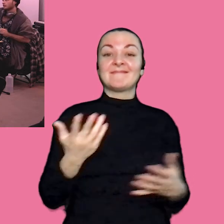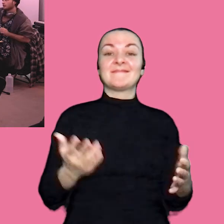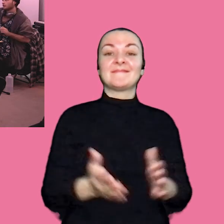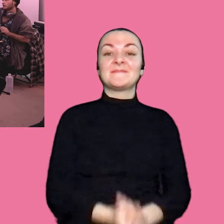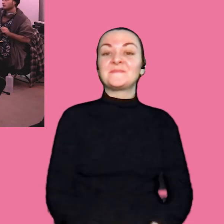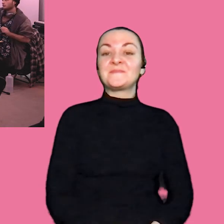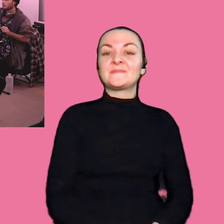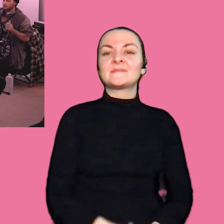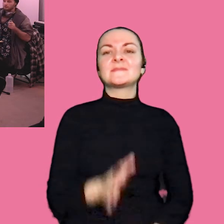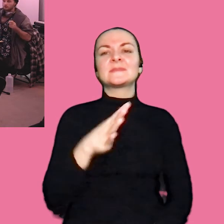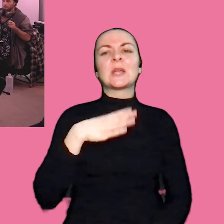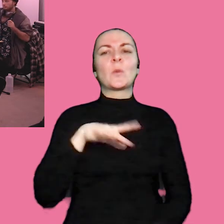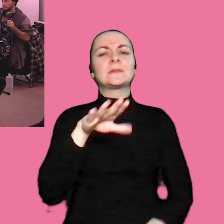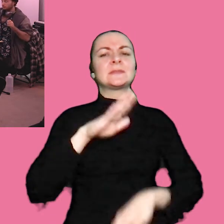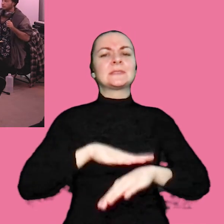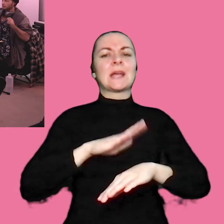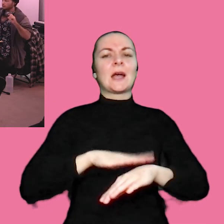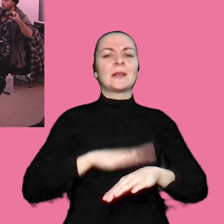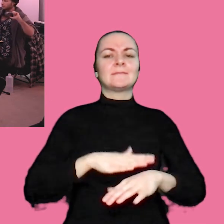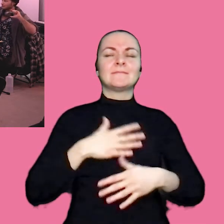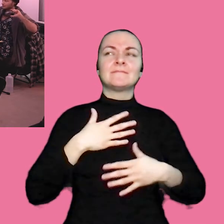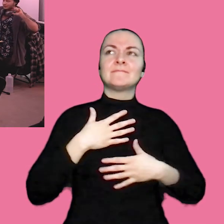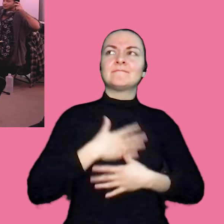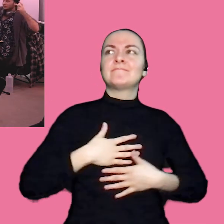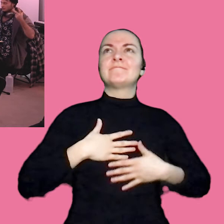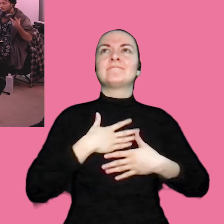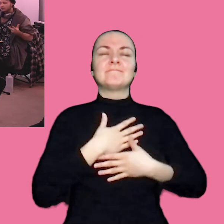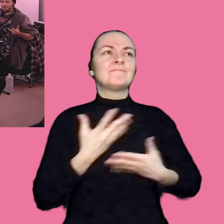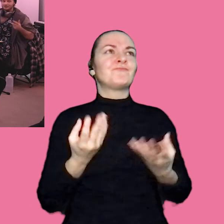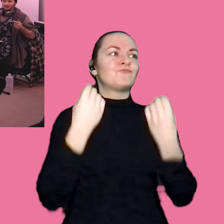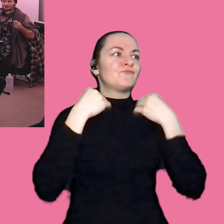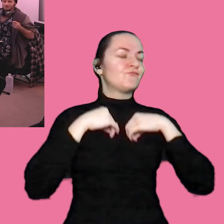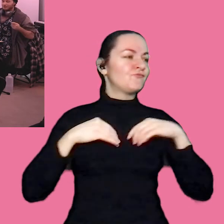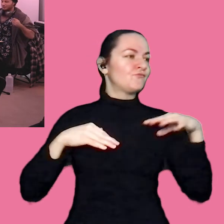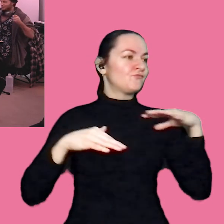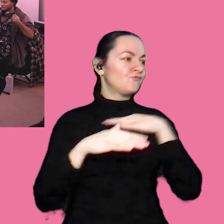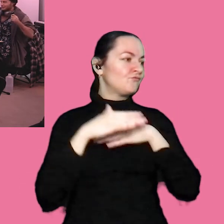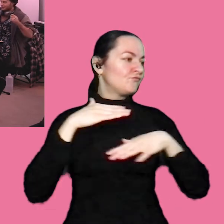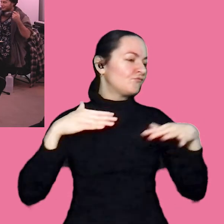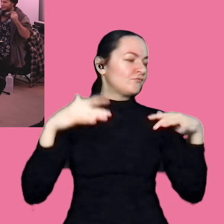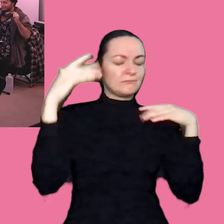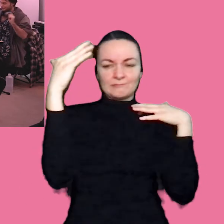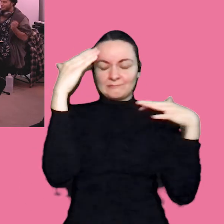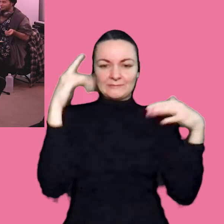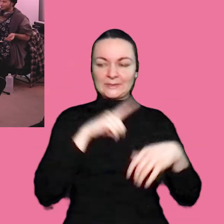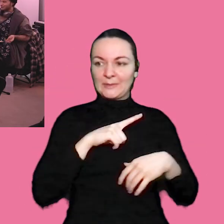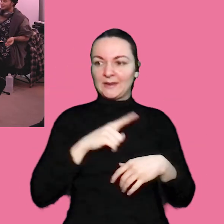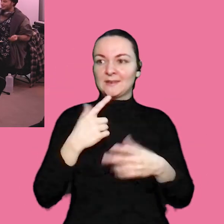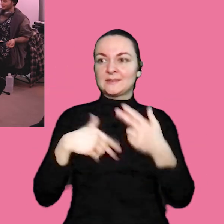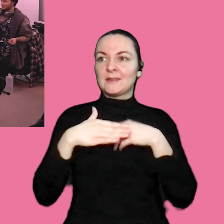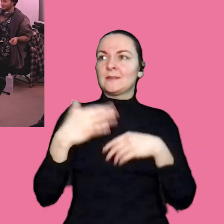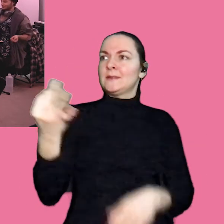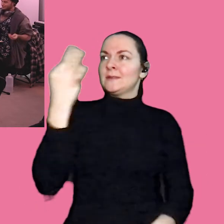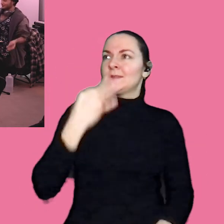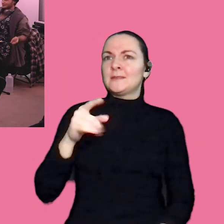I want to give people a bit of time though to like digest everything. I know that I never have questions straight away